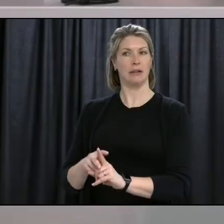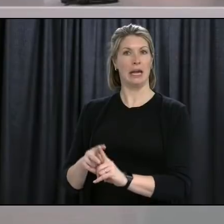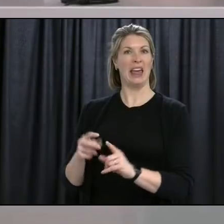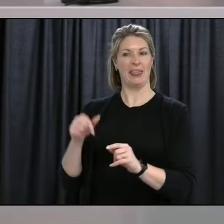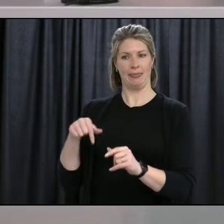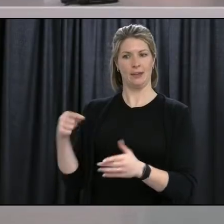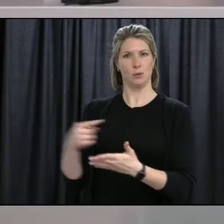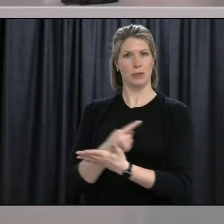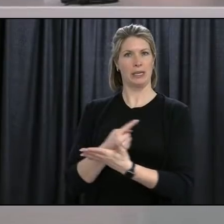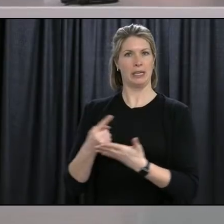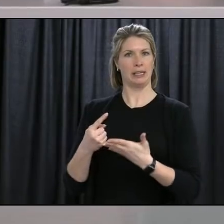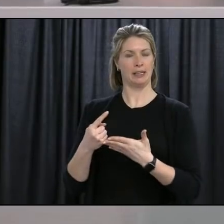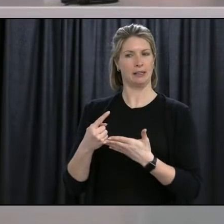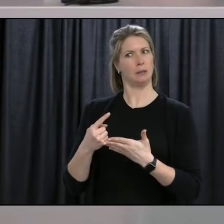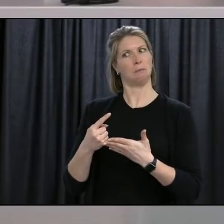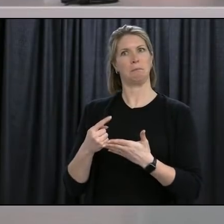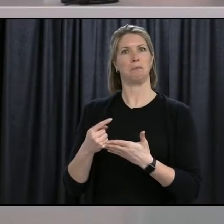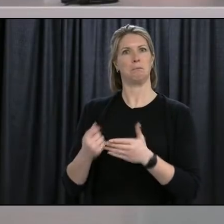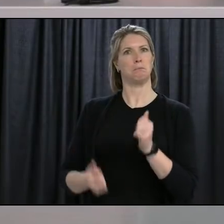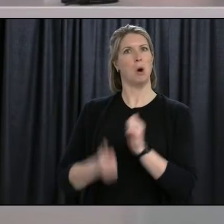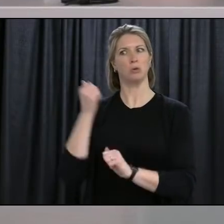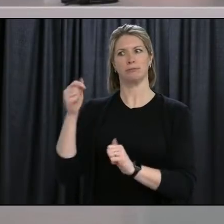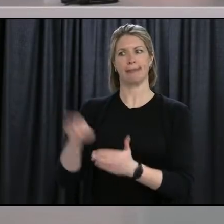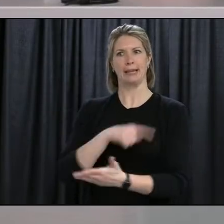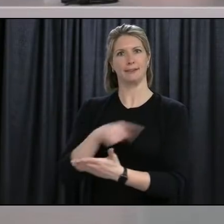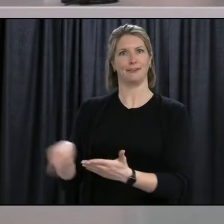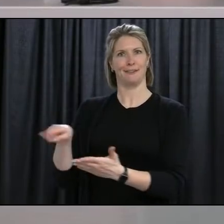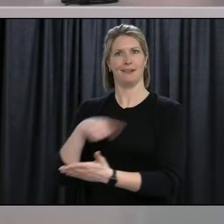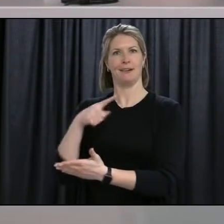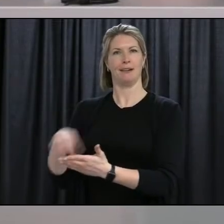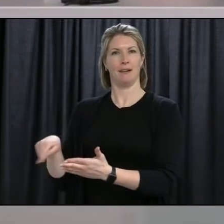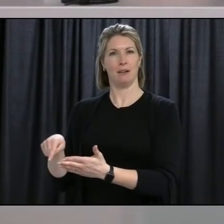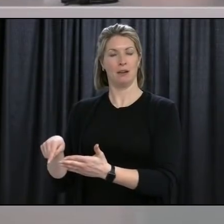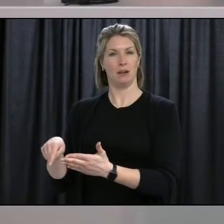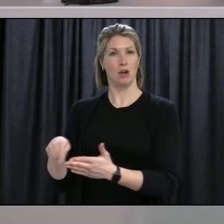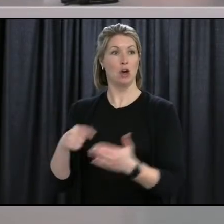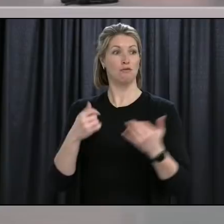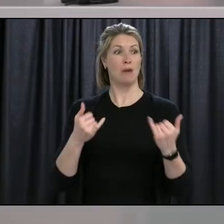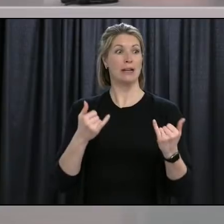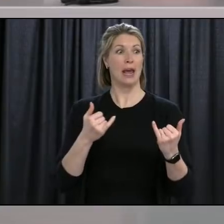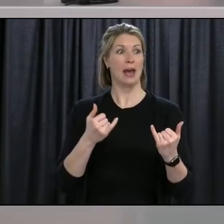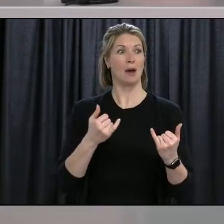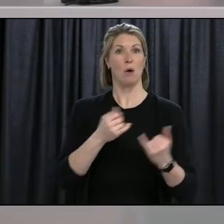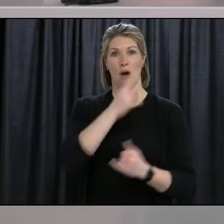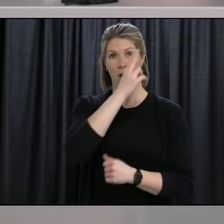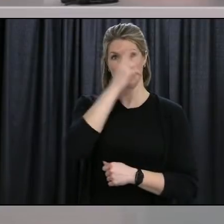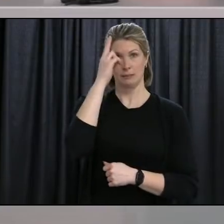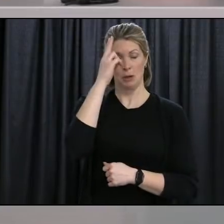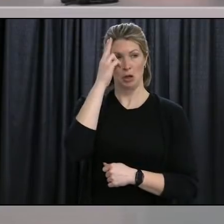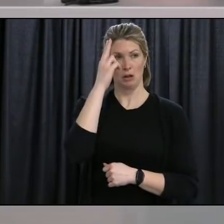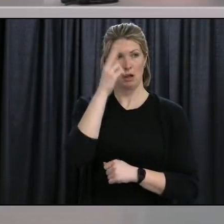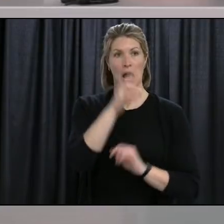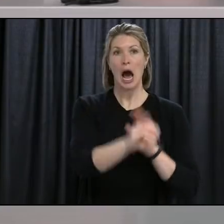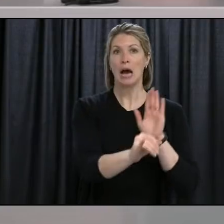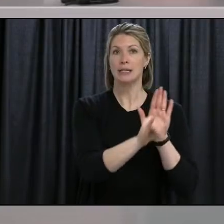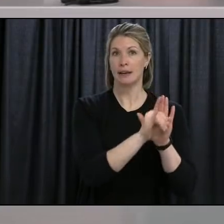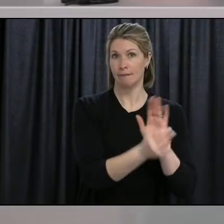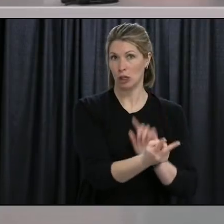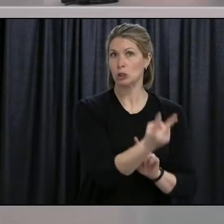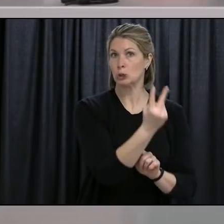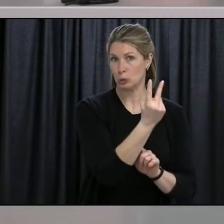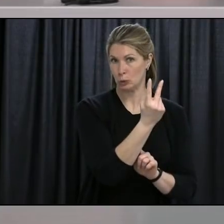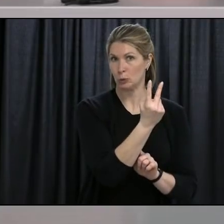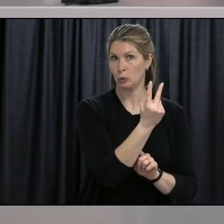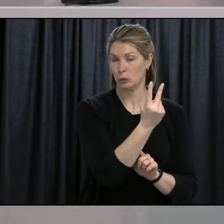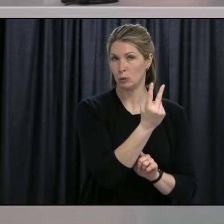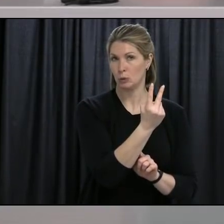decreased significantly, if not all but cut off. And even though we've only found 2 cases, as was reported, out of that outbreak,